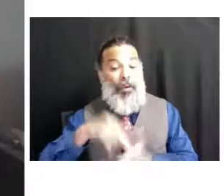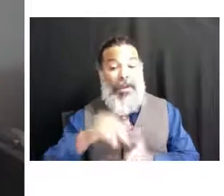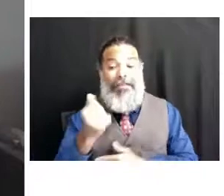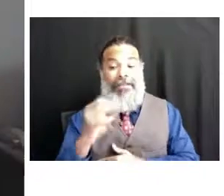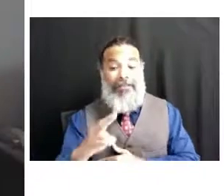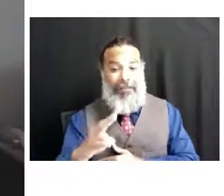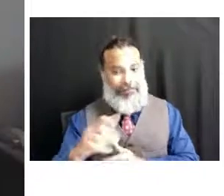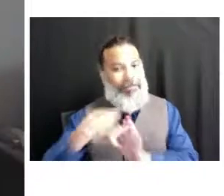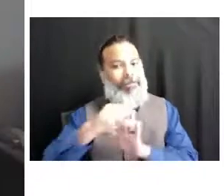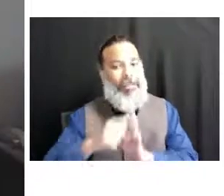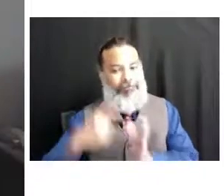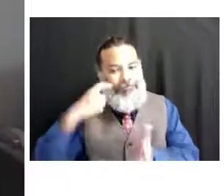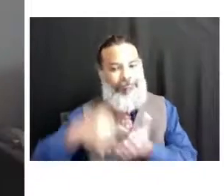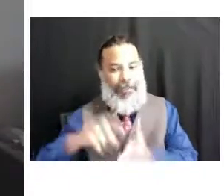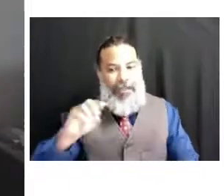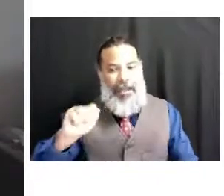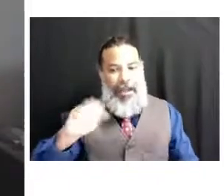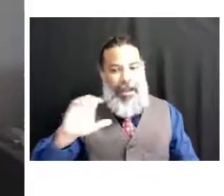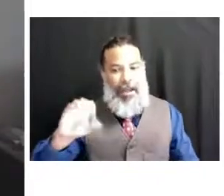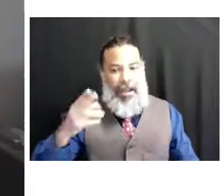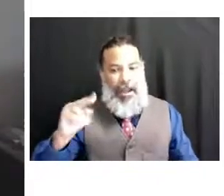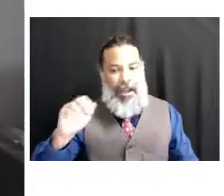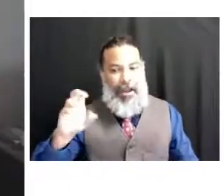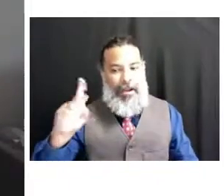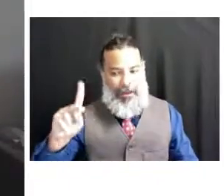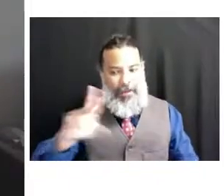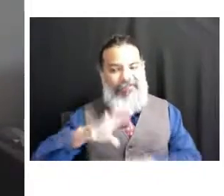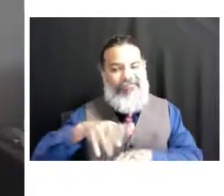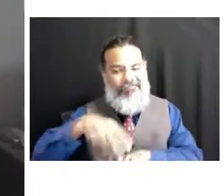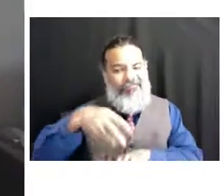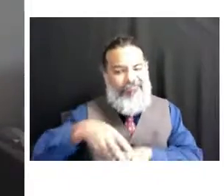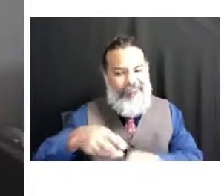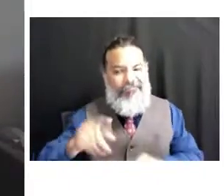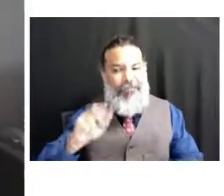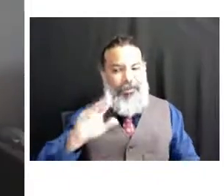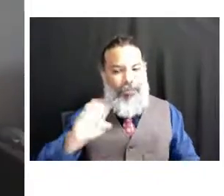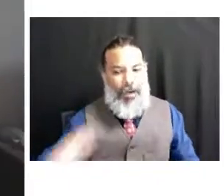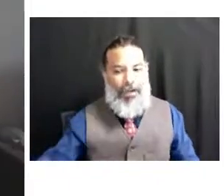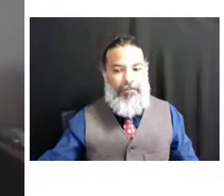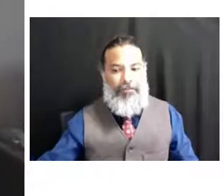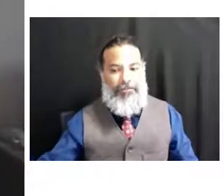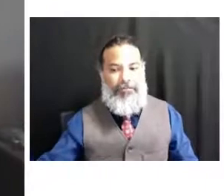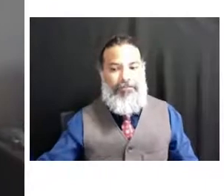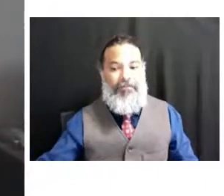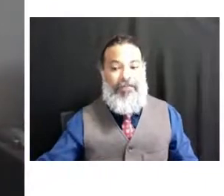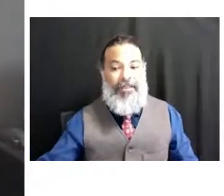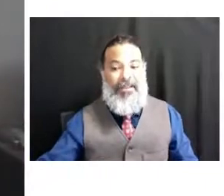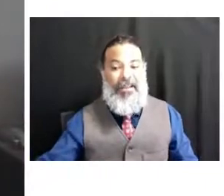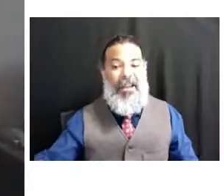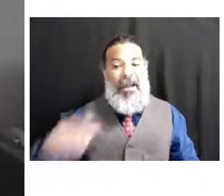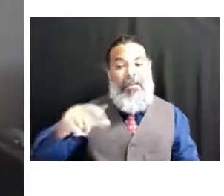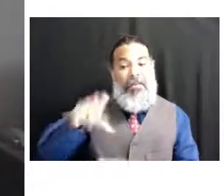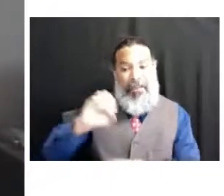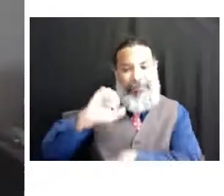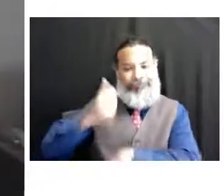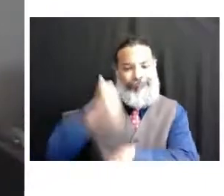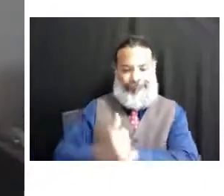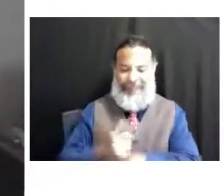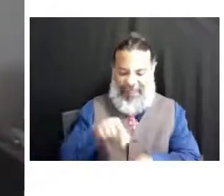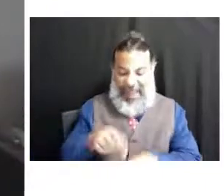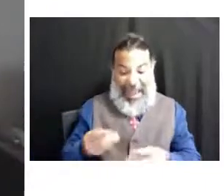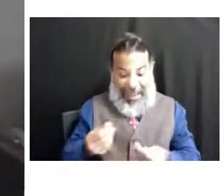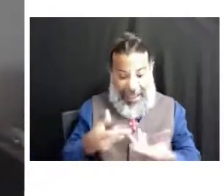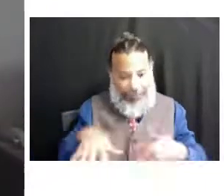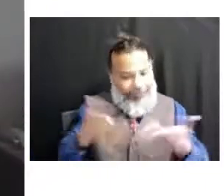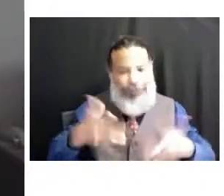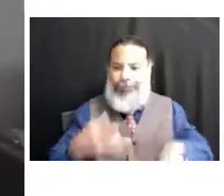also recognized the Accahannock Indian tribe. We acknowledge that the Peale stands on stolen lands. We would